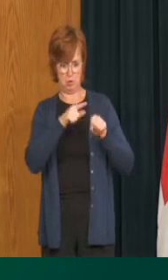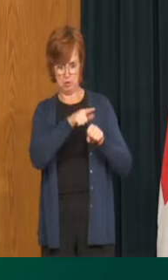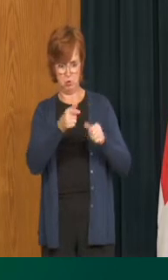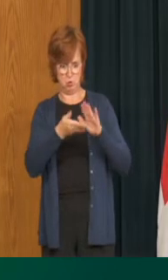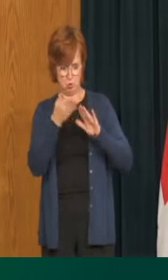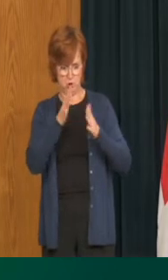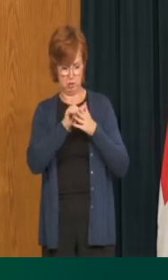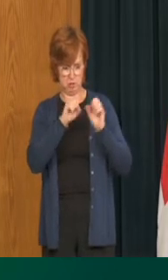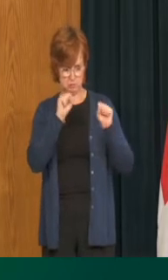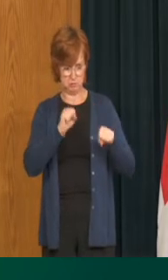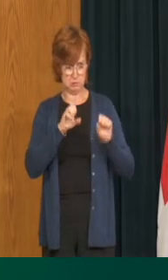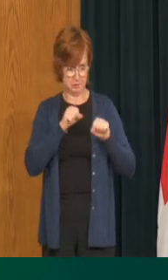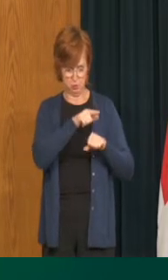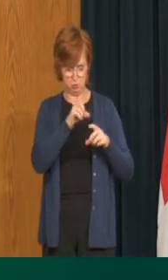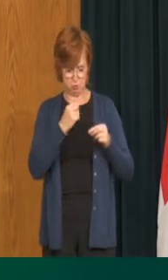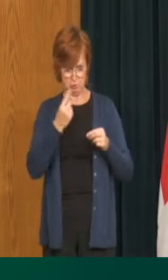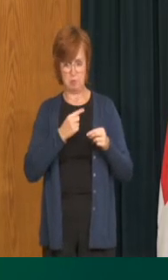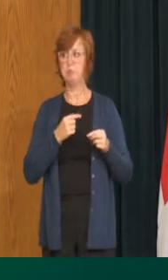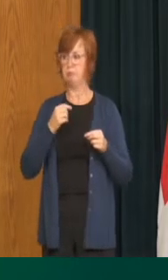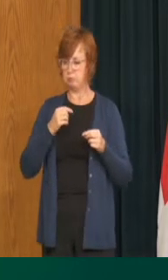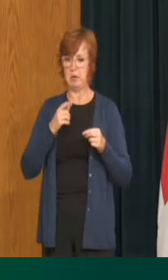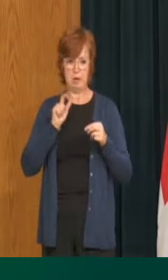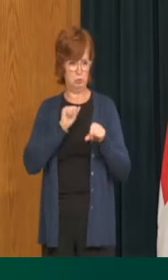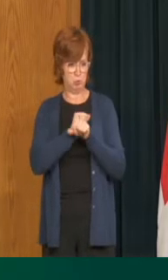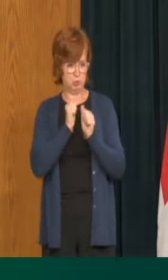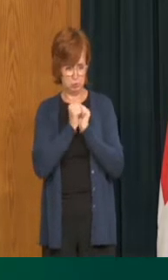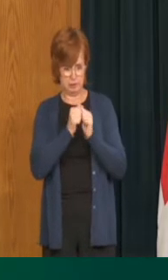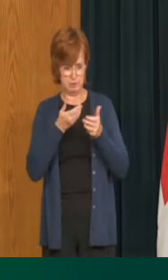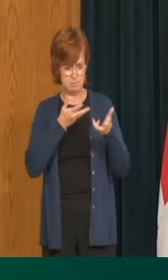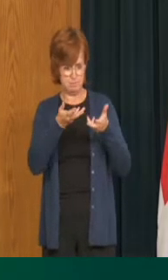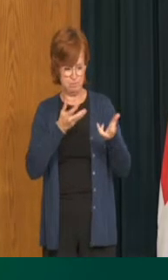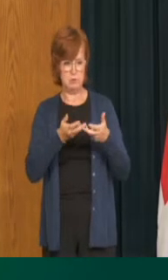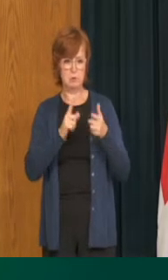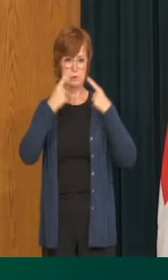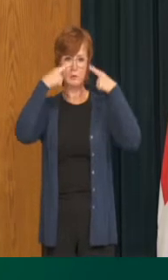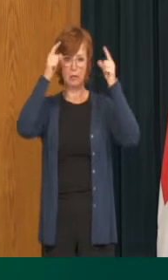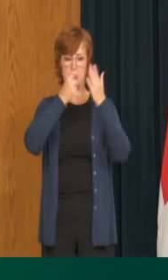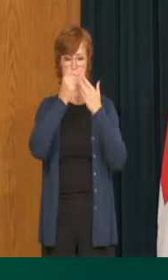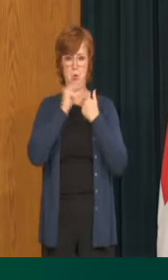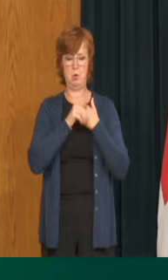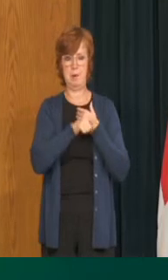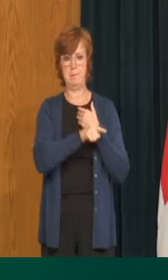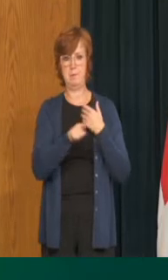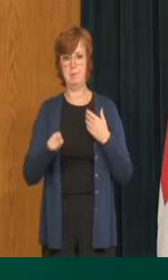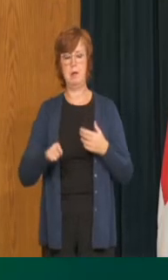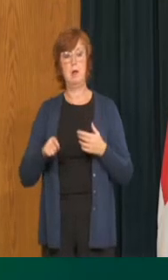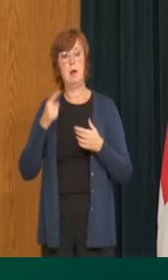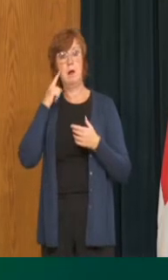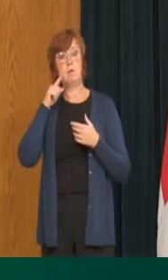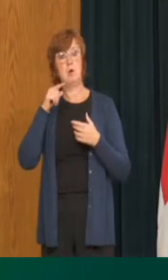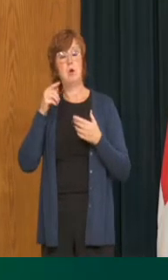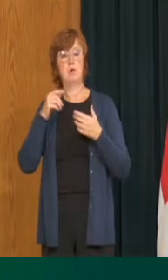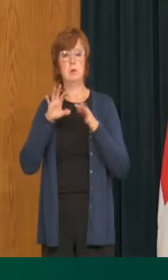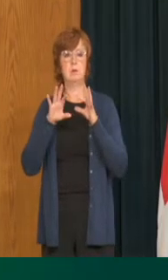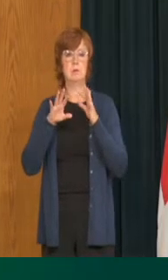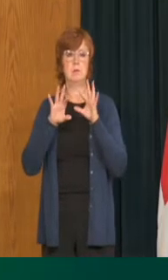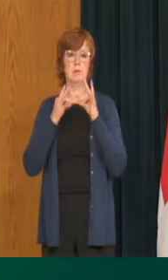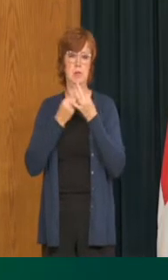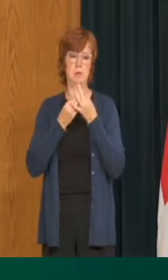be turned into some degree of outcomes in our communities in supporting our family members that are all too